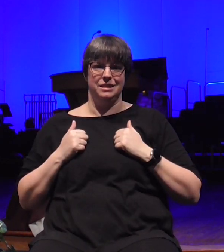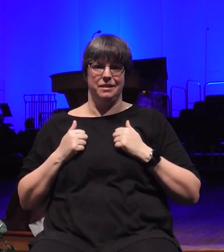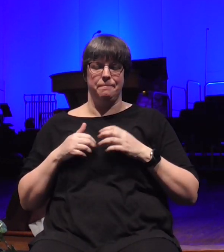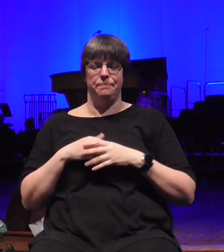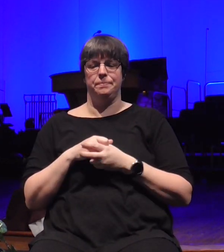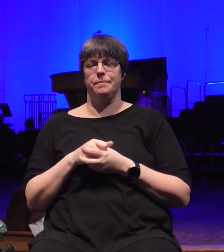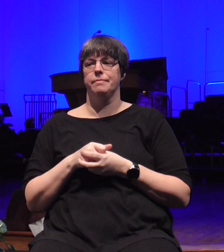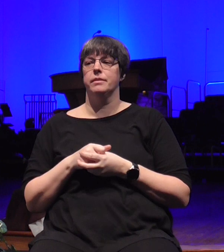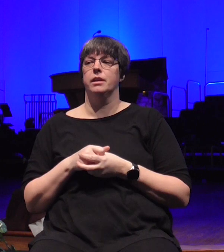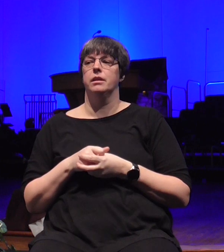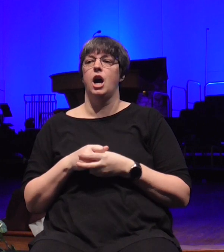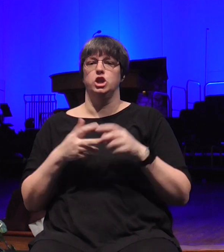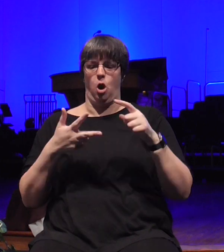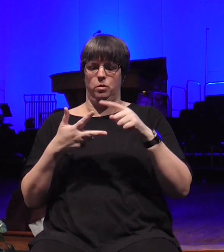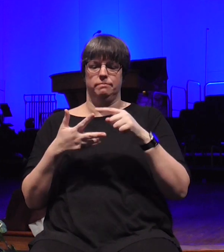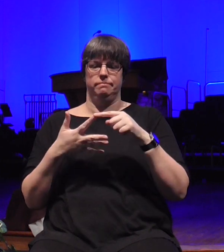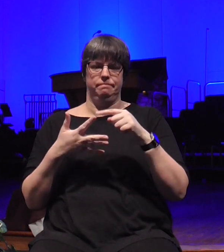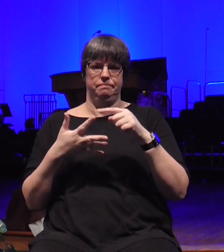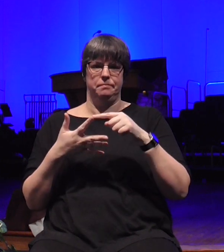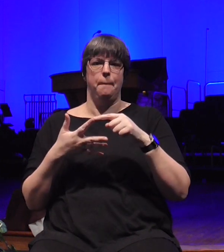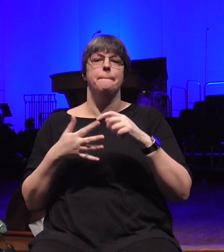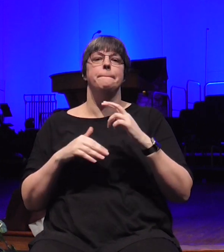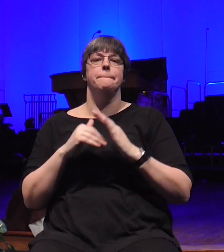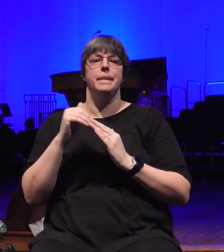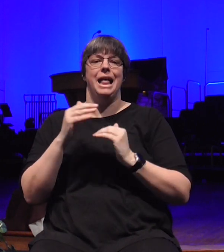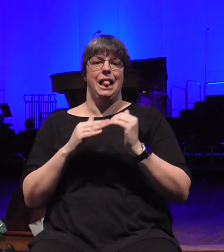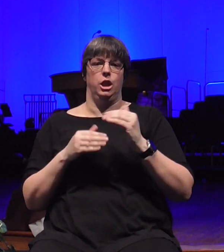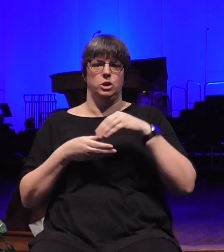So build within. Build within.